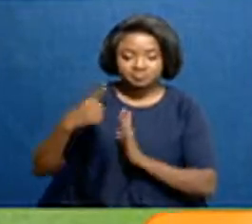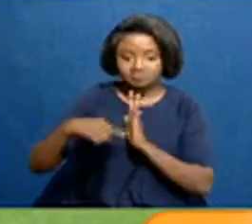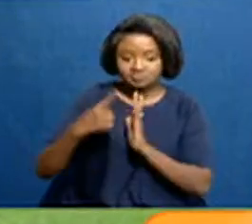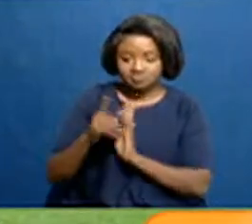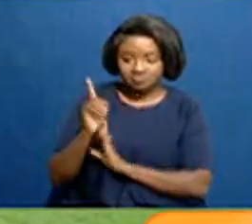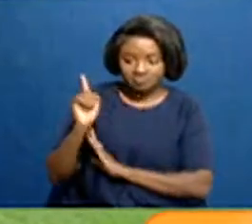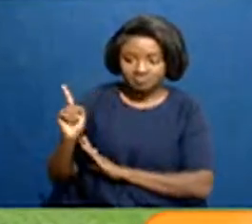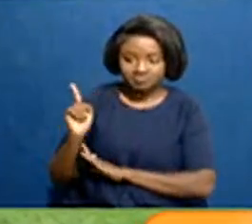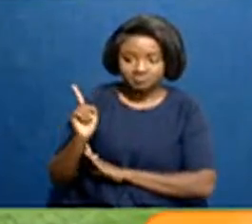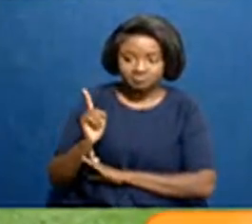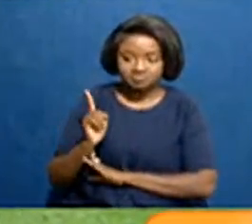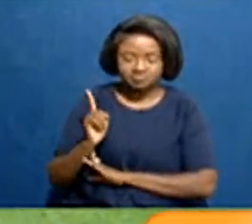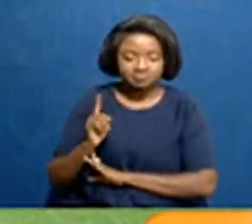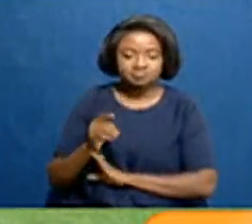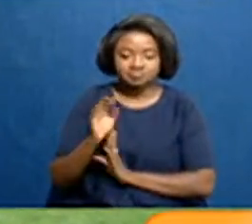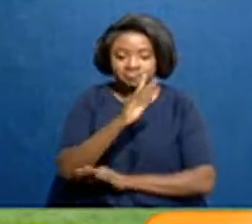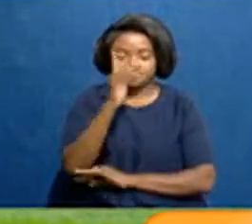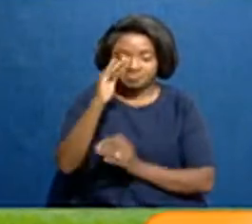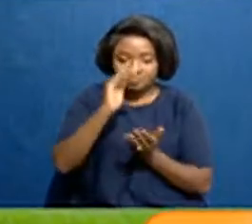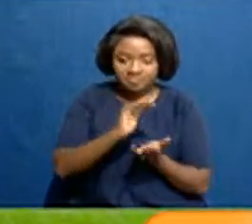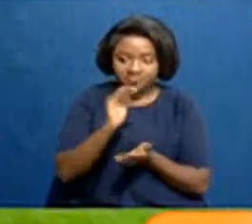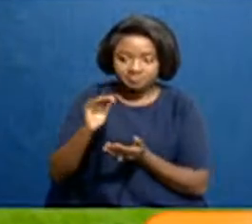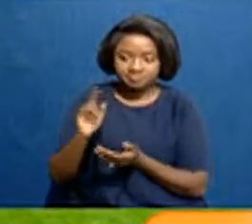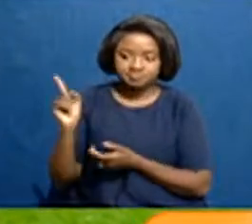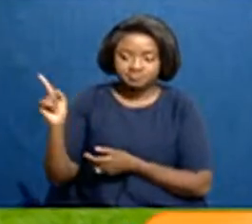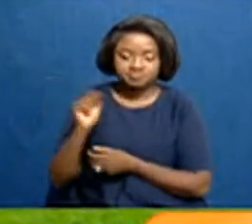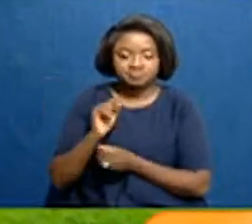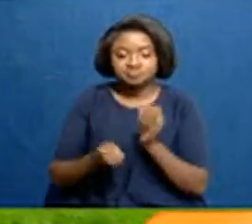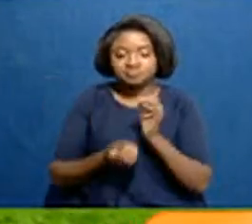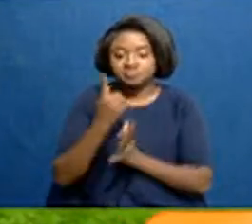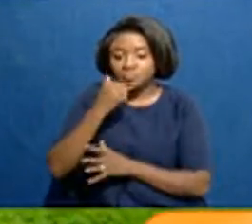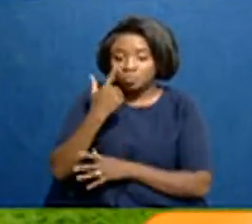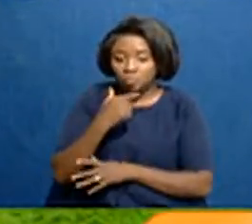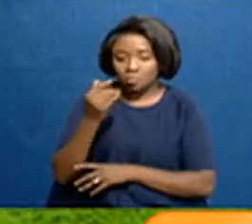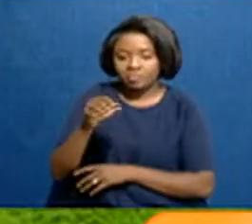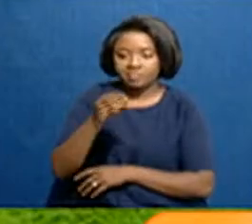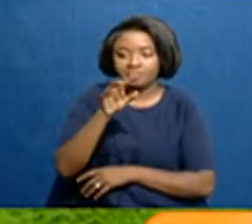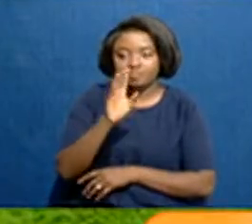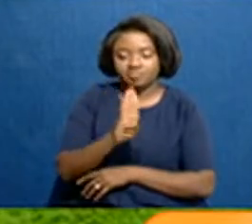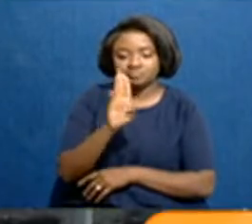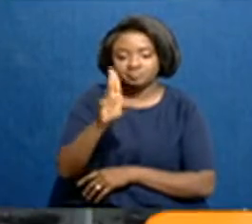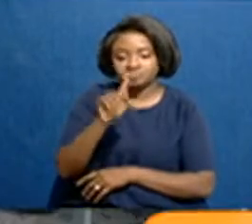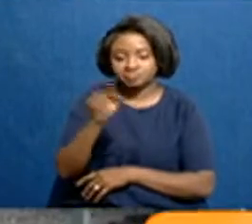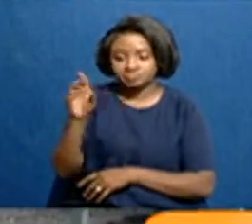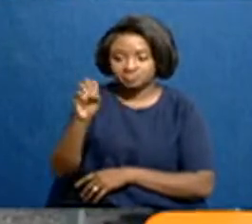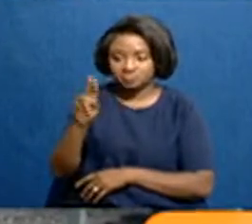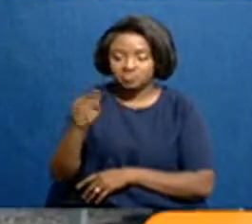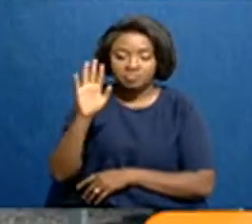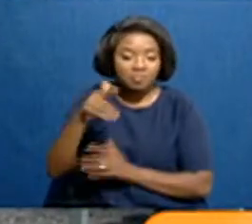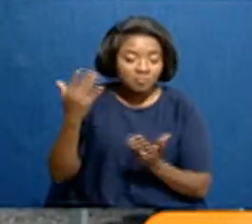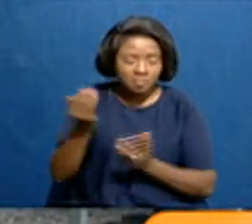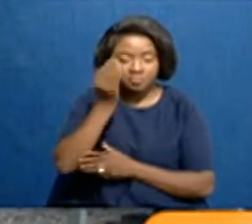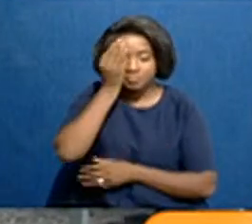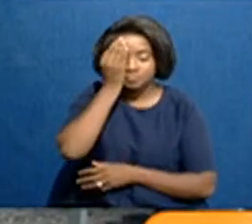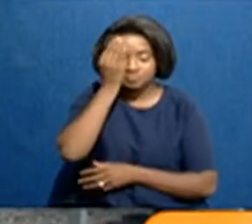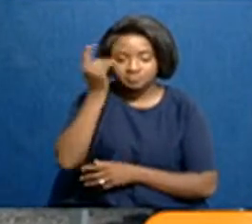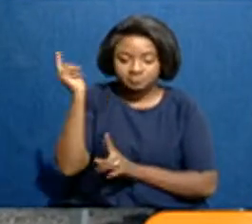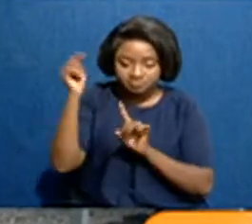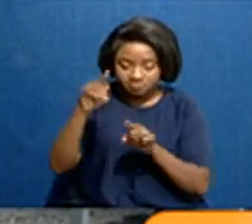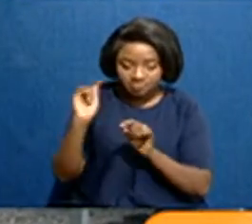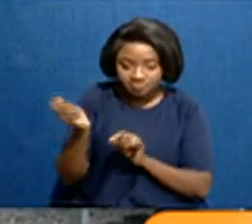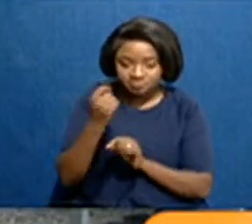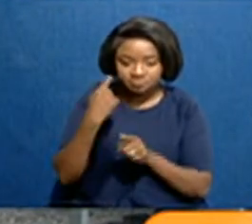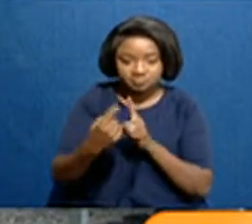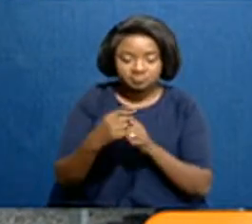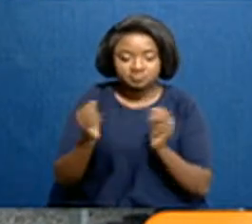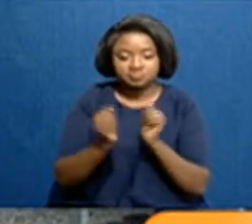seedling propagation. It is the brainchild of Ilad Bouton, an Israeli who fell in love with Kenya over a decade